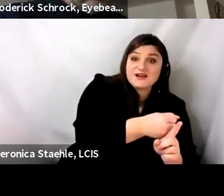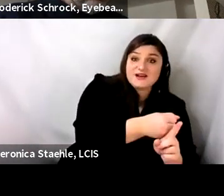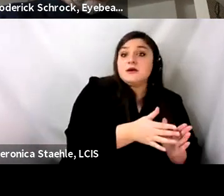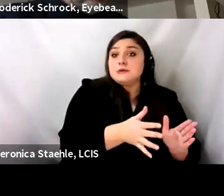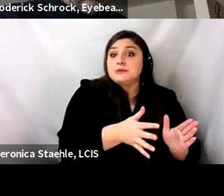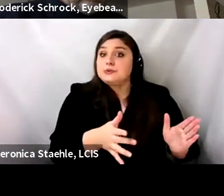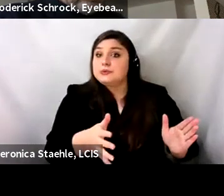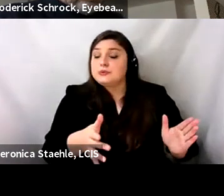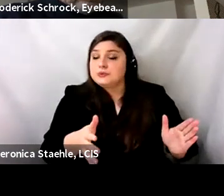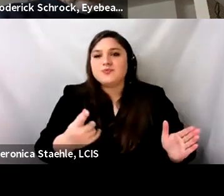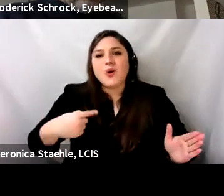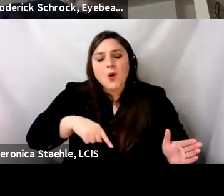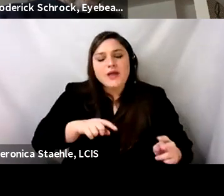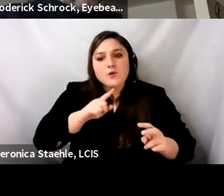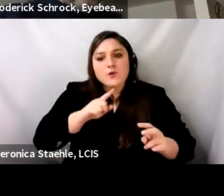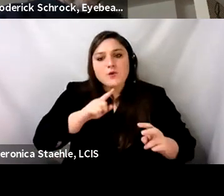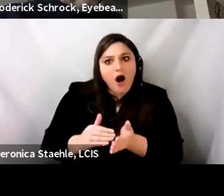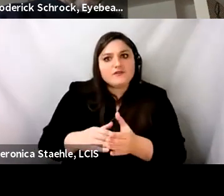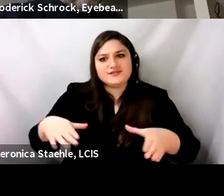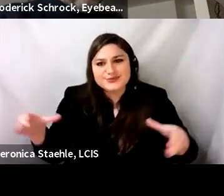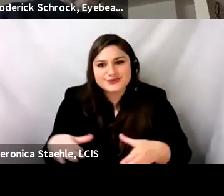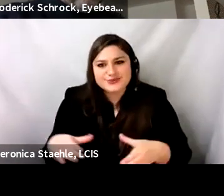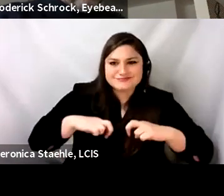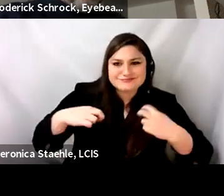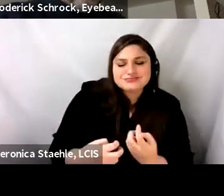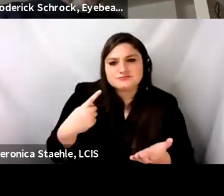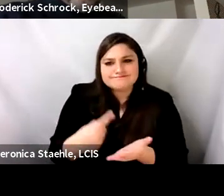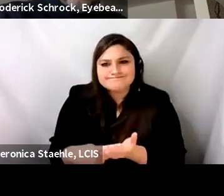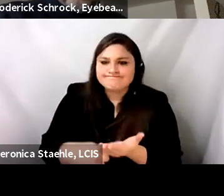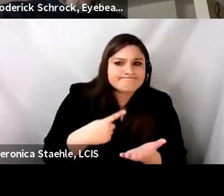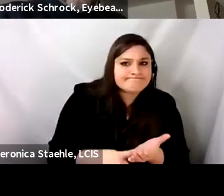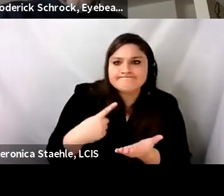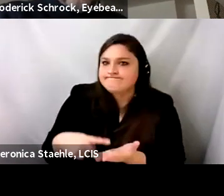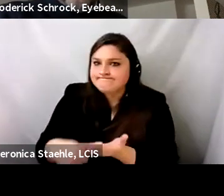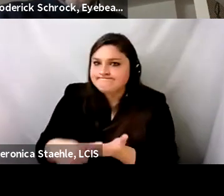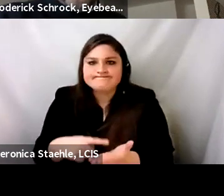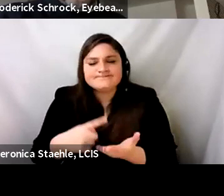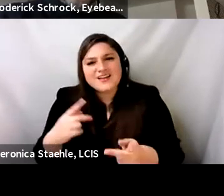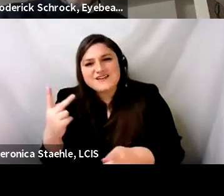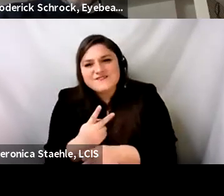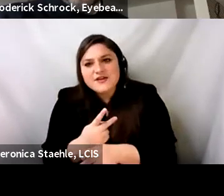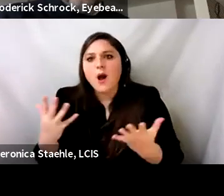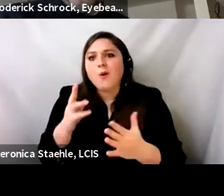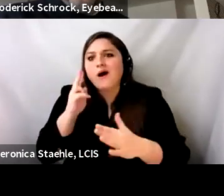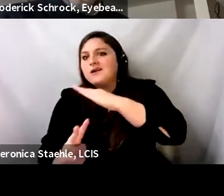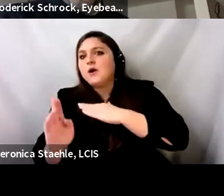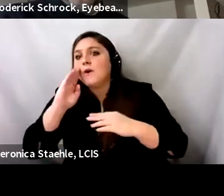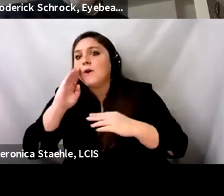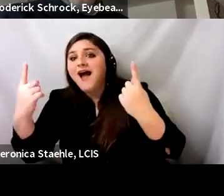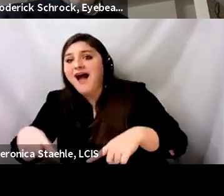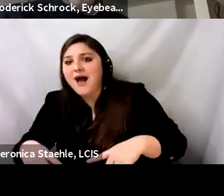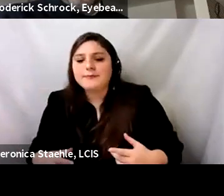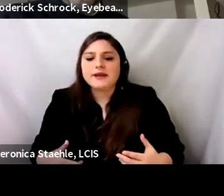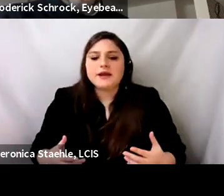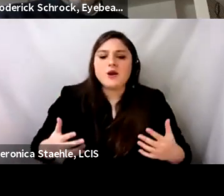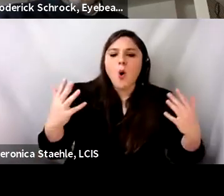to understand what was going on and what the implications may be, and then creating the support to